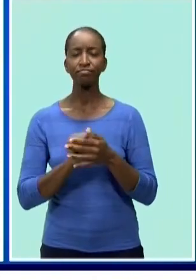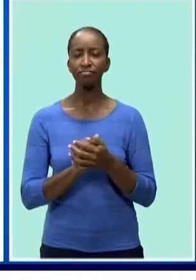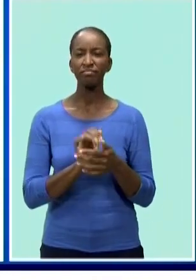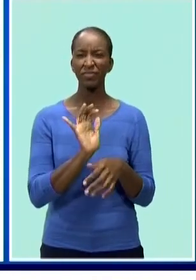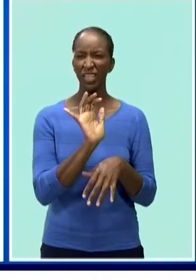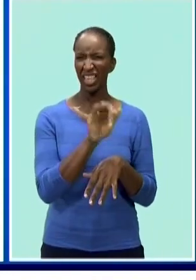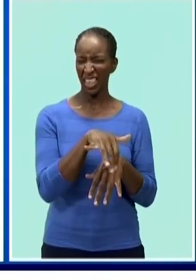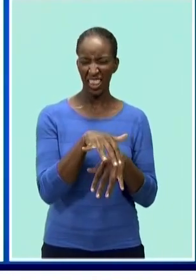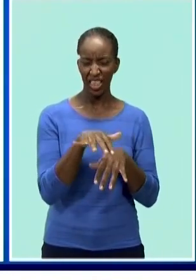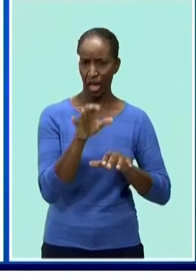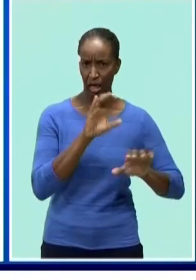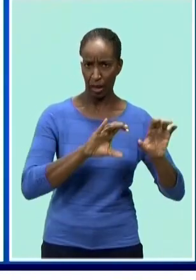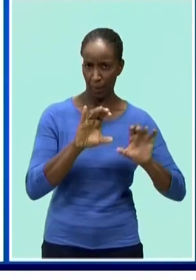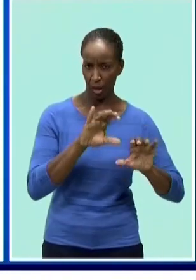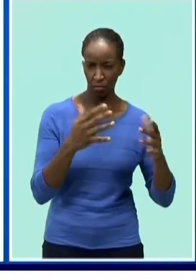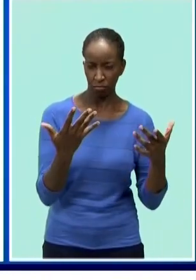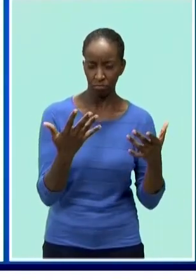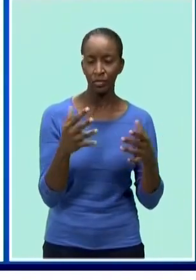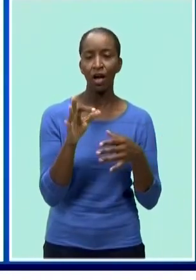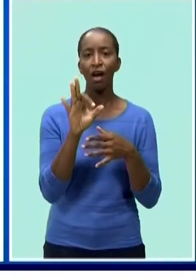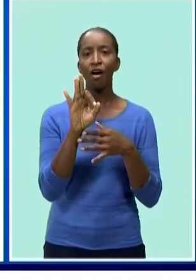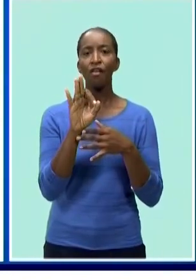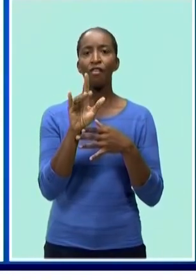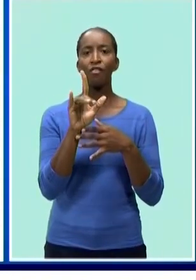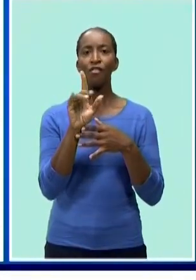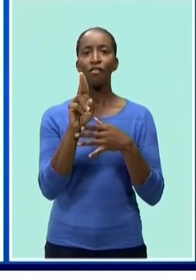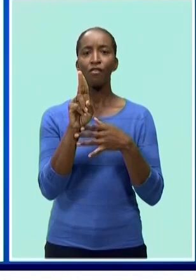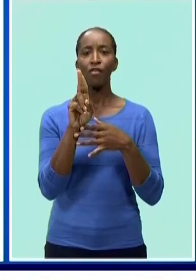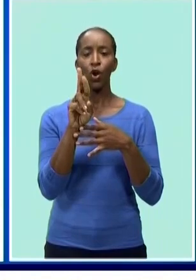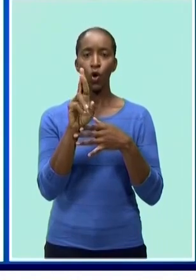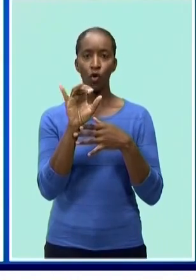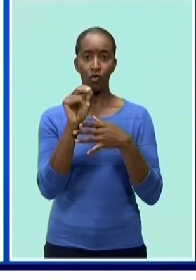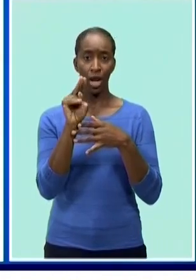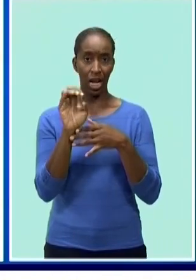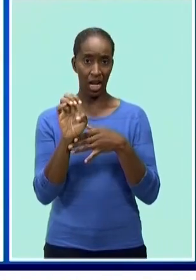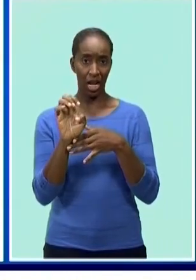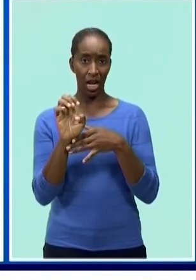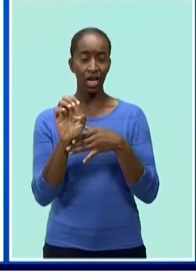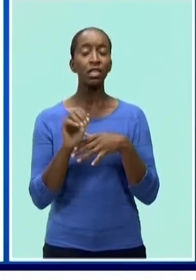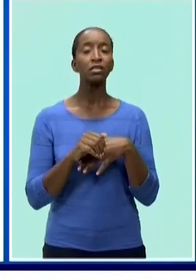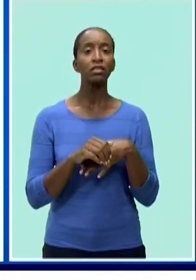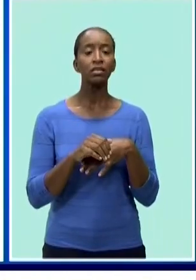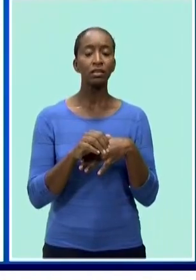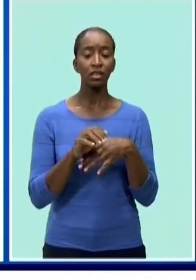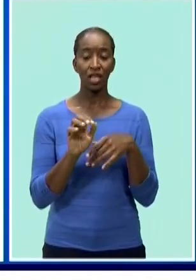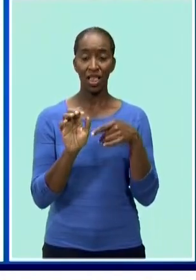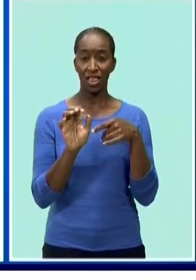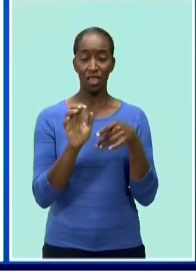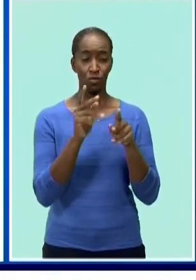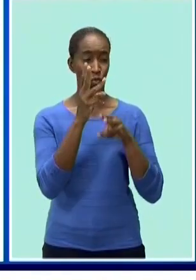It's a fluorine-based compound. This compound is being basically banned in food packaging